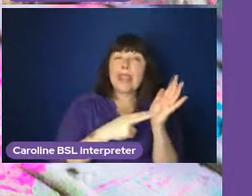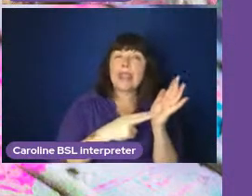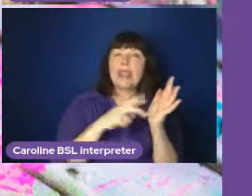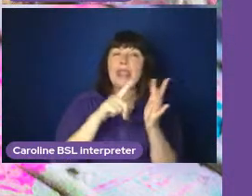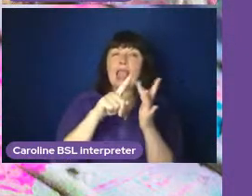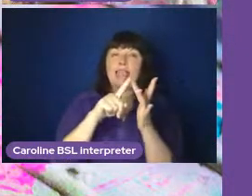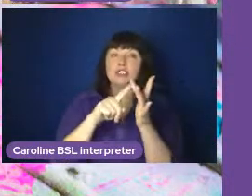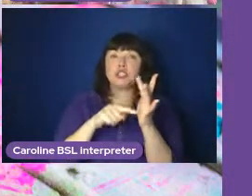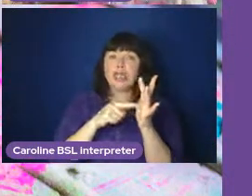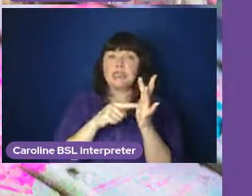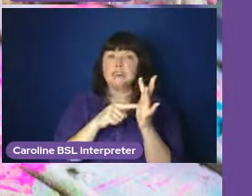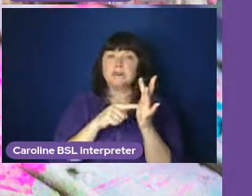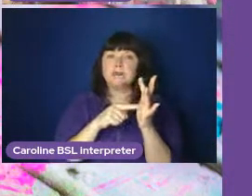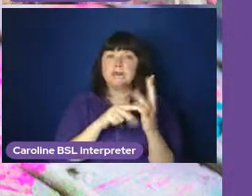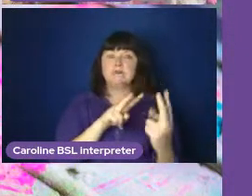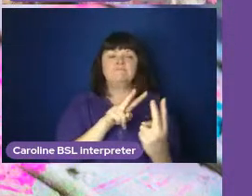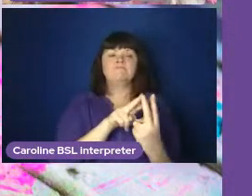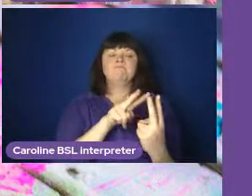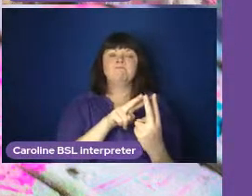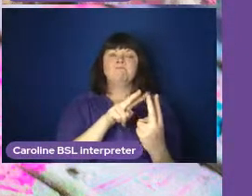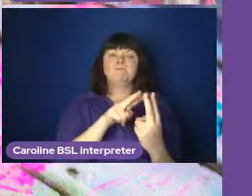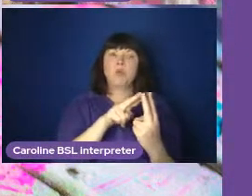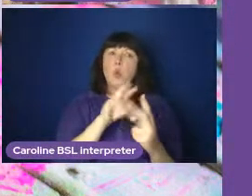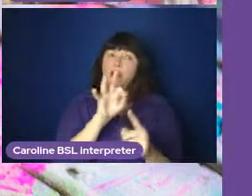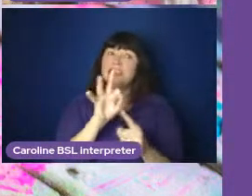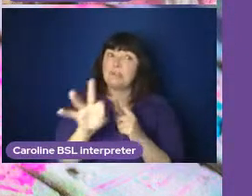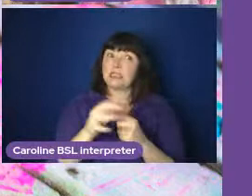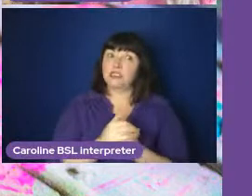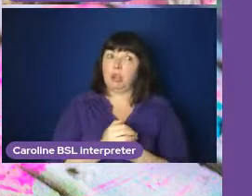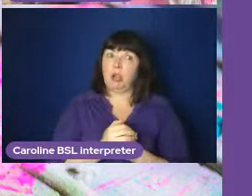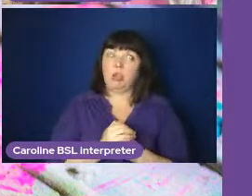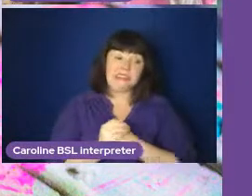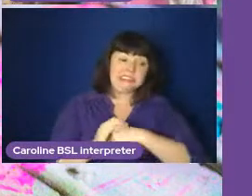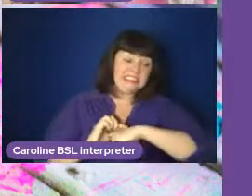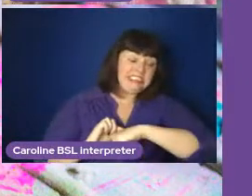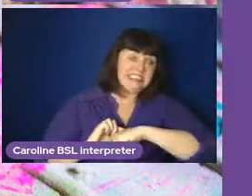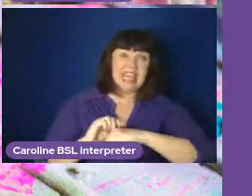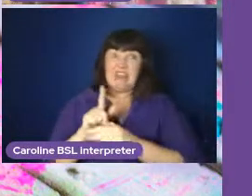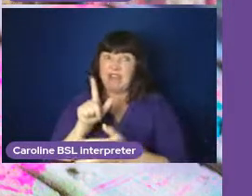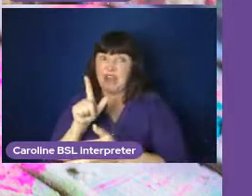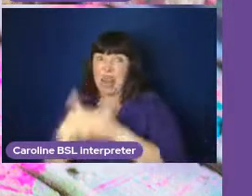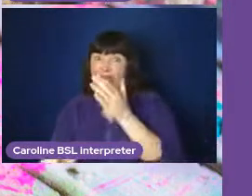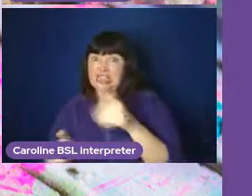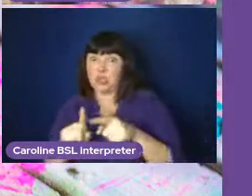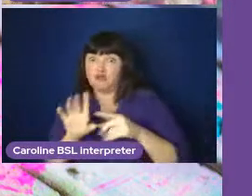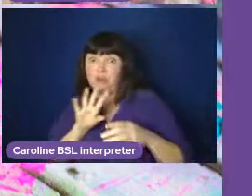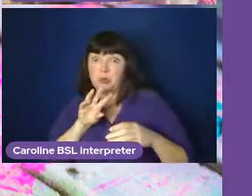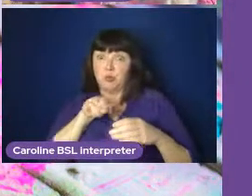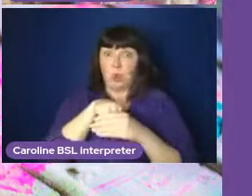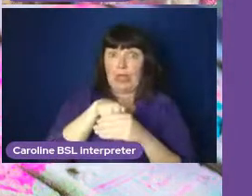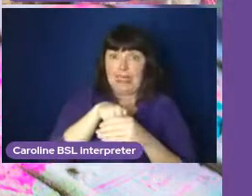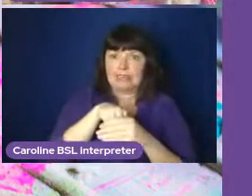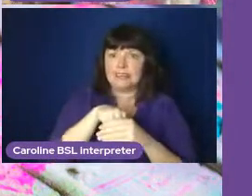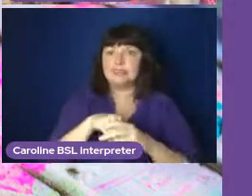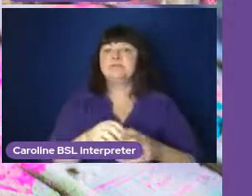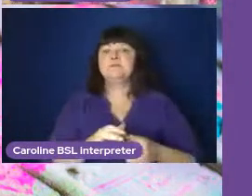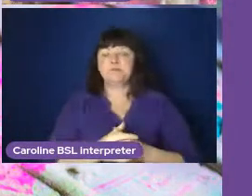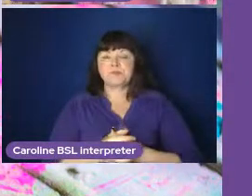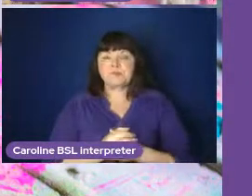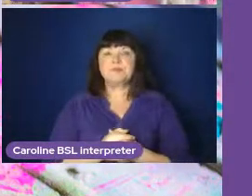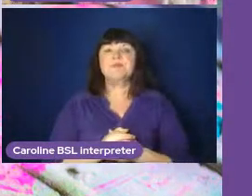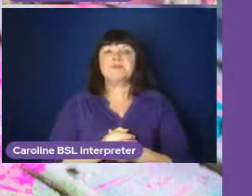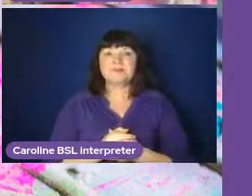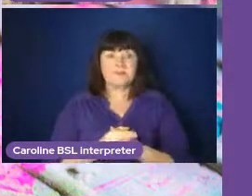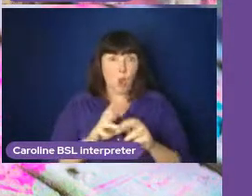are very special guests of ours. So even if they're late, I'm going to try and squeeze them in somewhere. So hopefully you